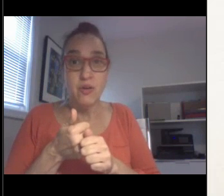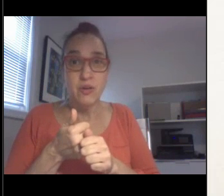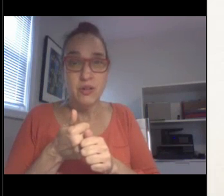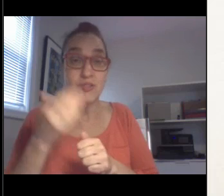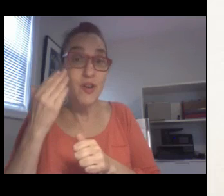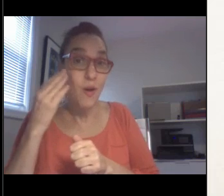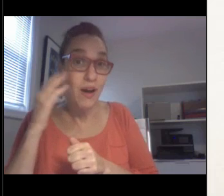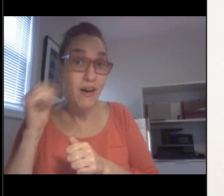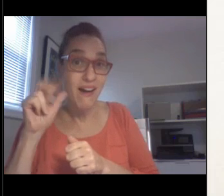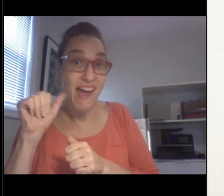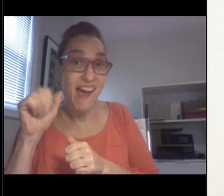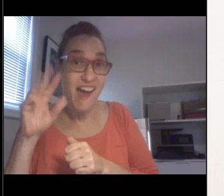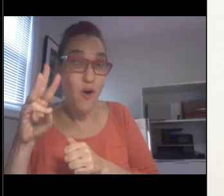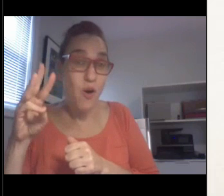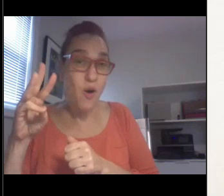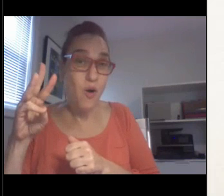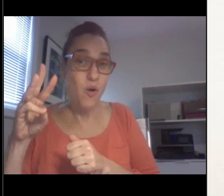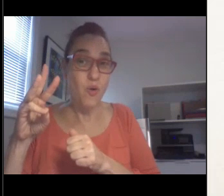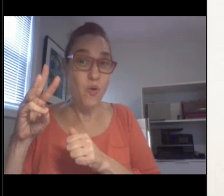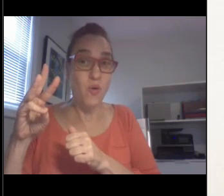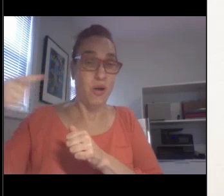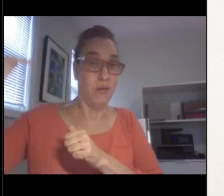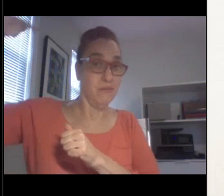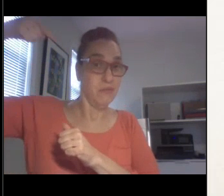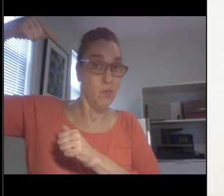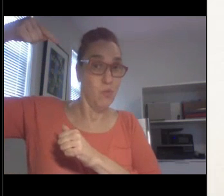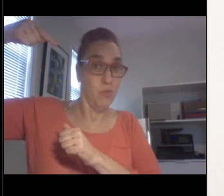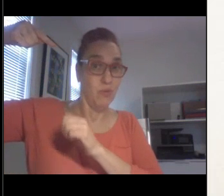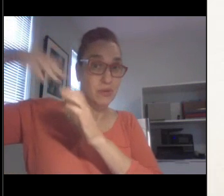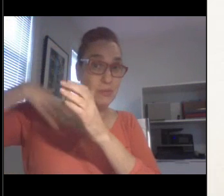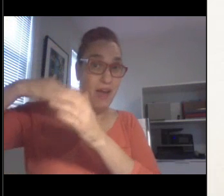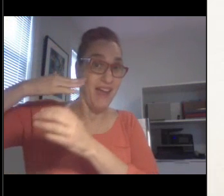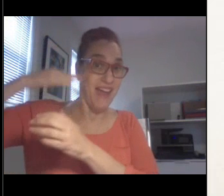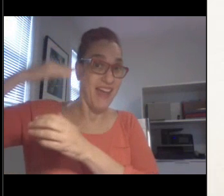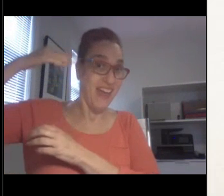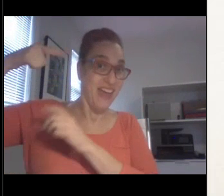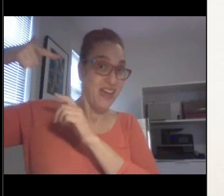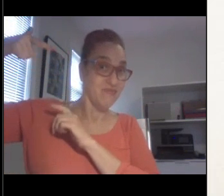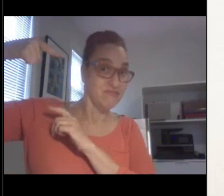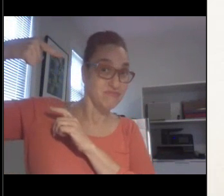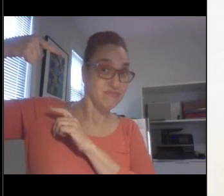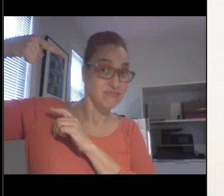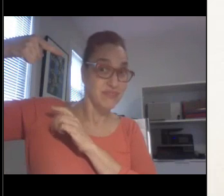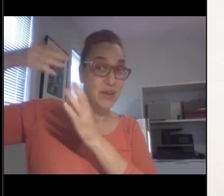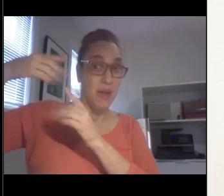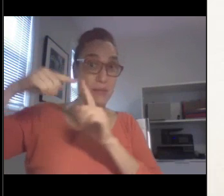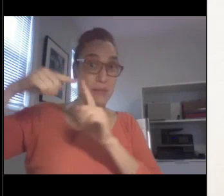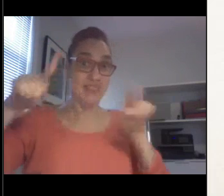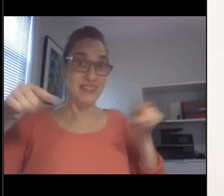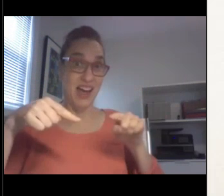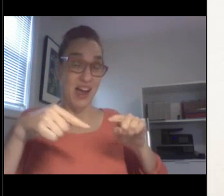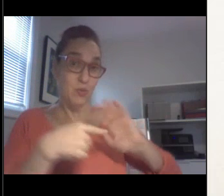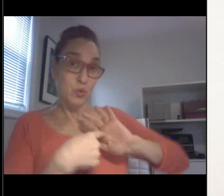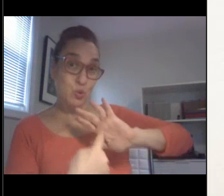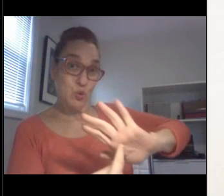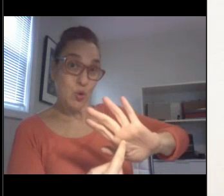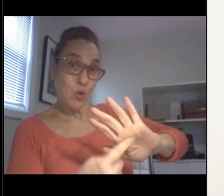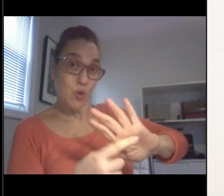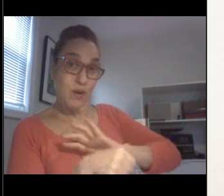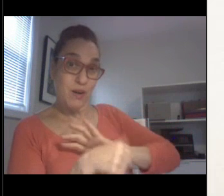points towards the head in this way, you wouldn't know that there's other ways to potentially read that sign unless another person came up and